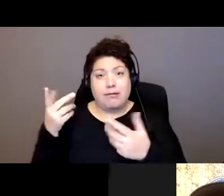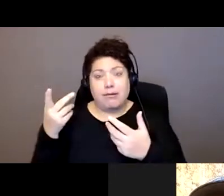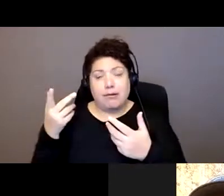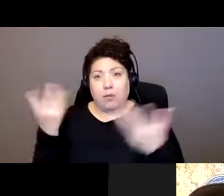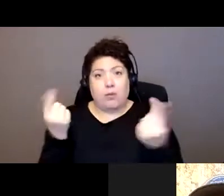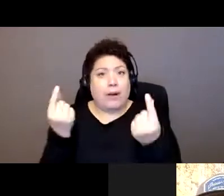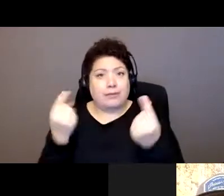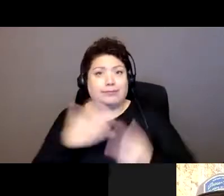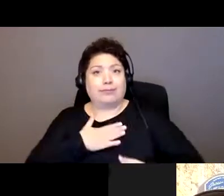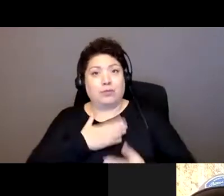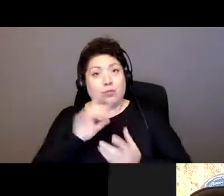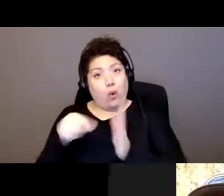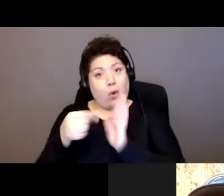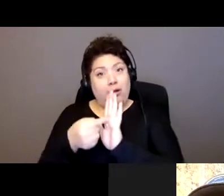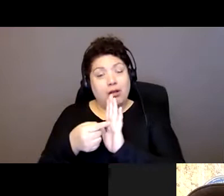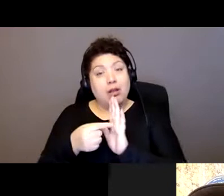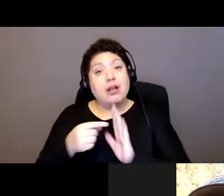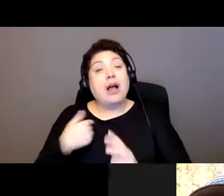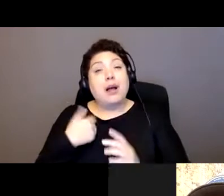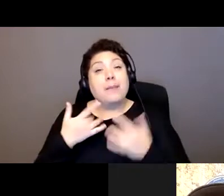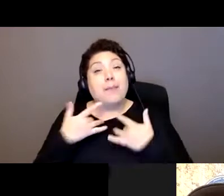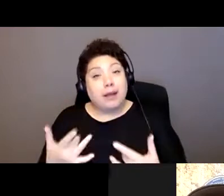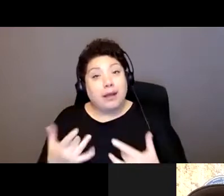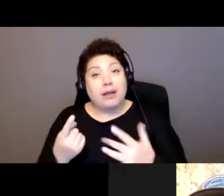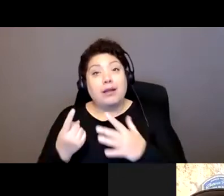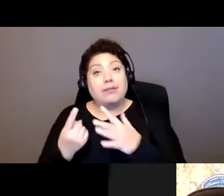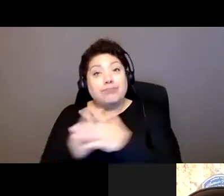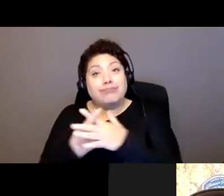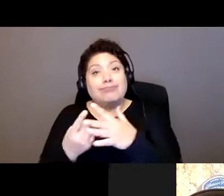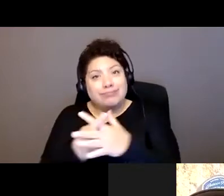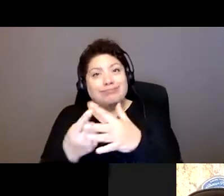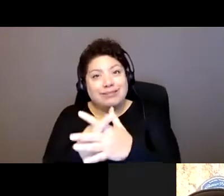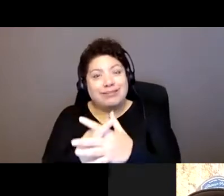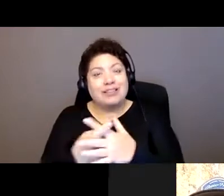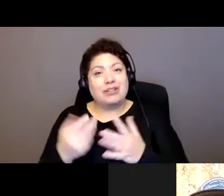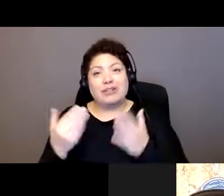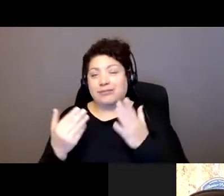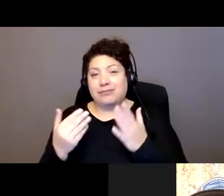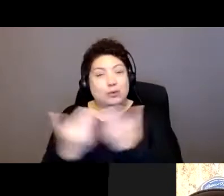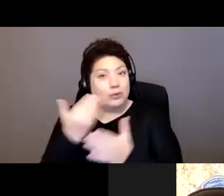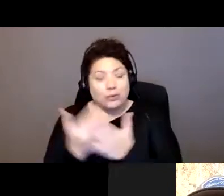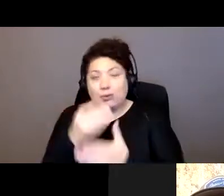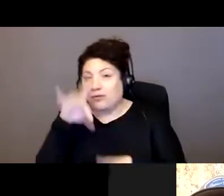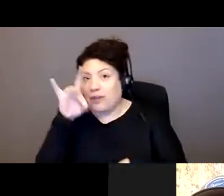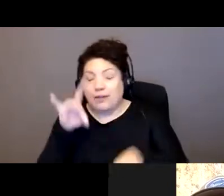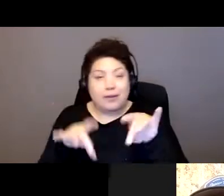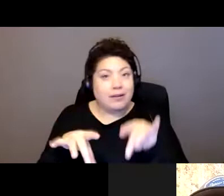I find there's always new things popping up for me. It's never ending. I'm always learning about myself, and I'm always finding that the